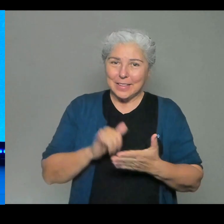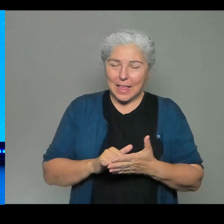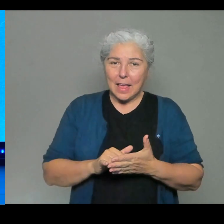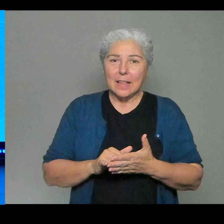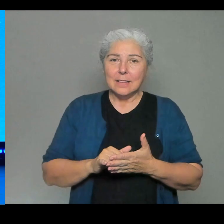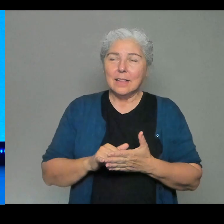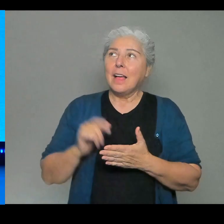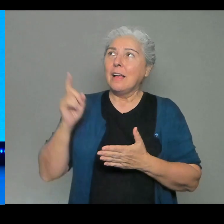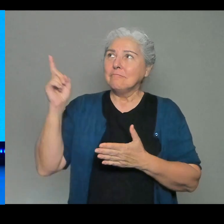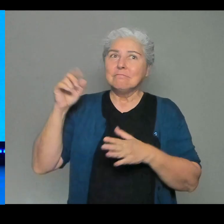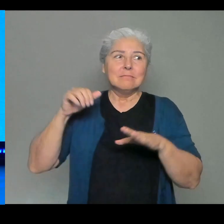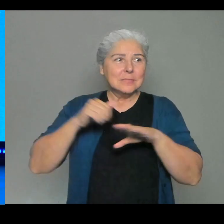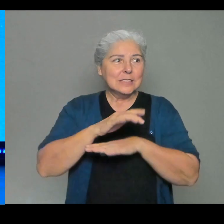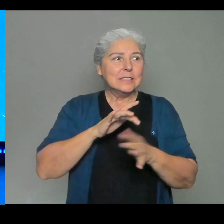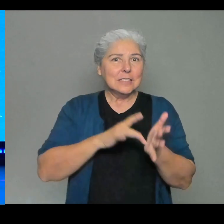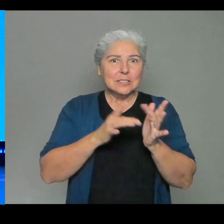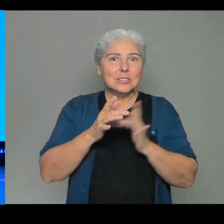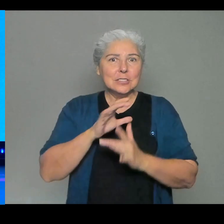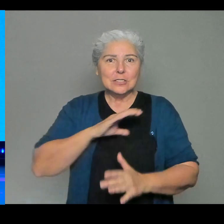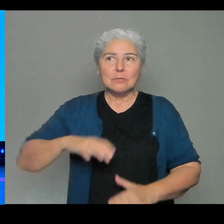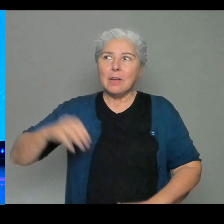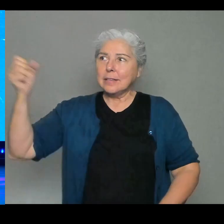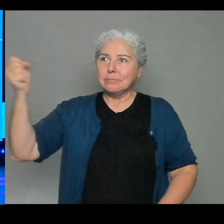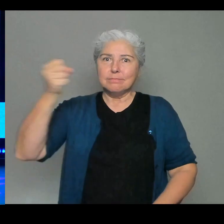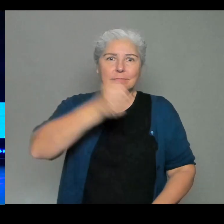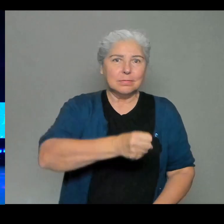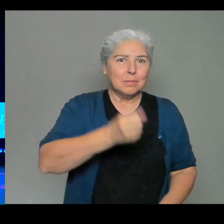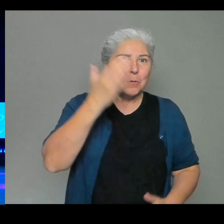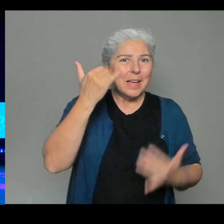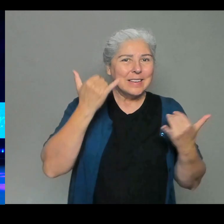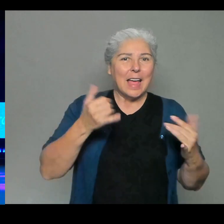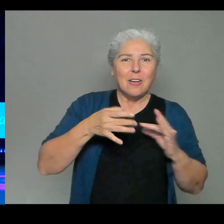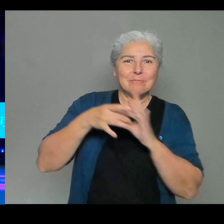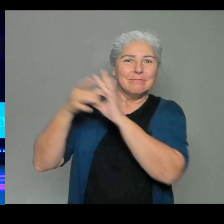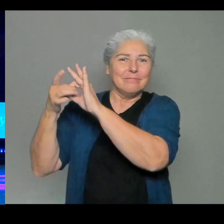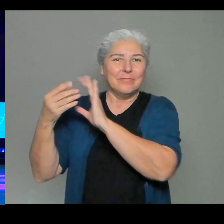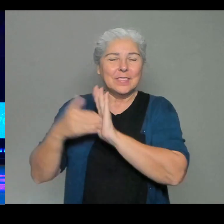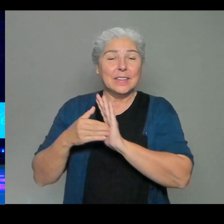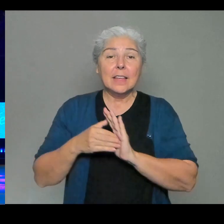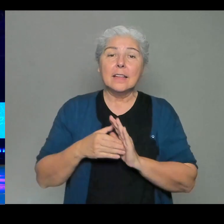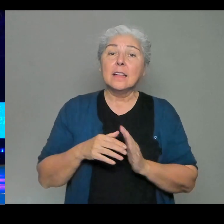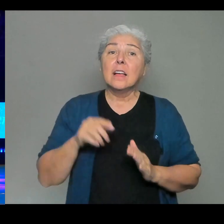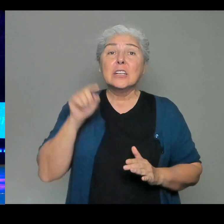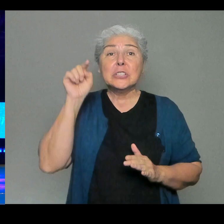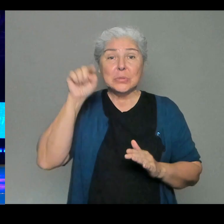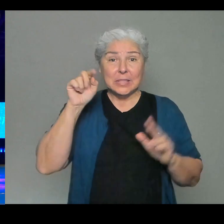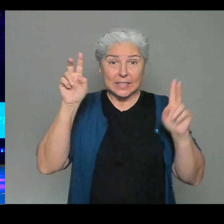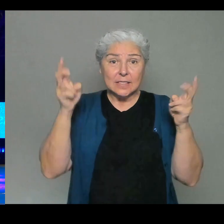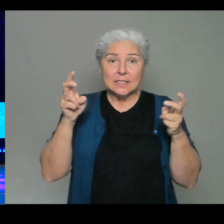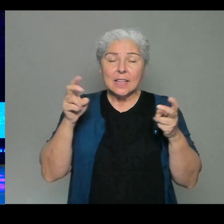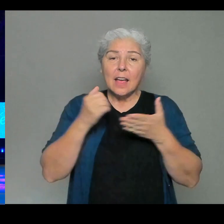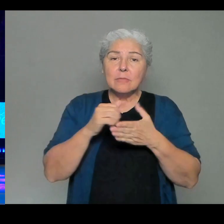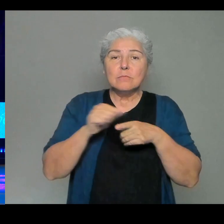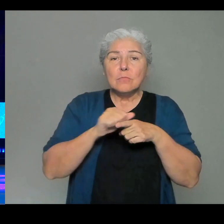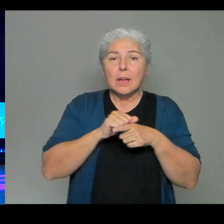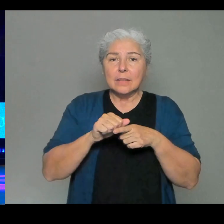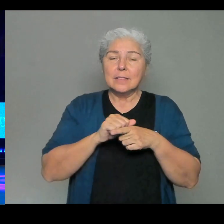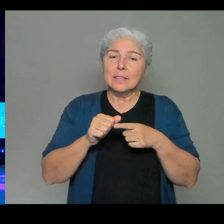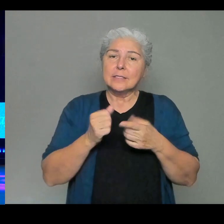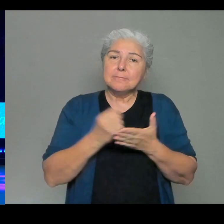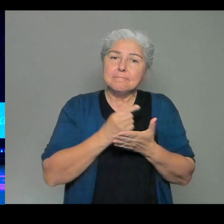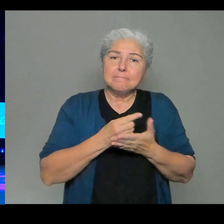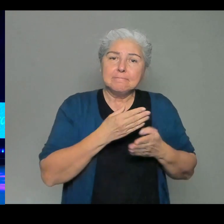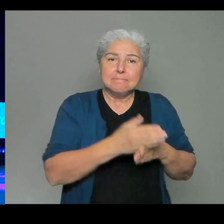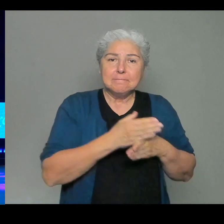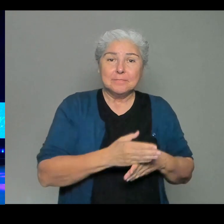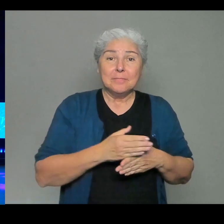that, he sent Jesus Christ to reestablish that relationship. But you're practicing sharing the gospel, and you're practicing with people you don't know.